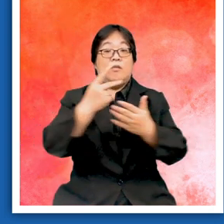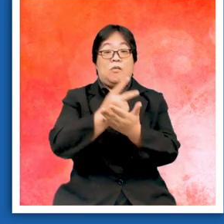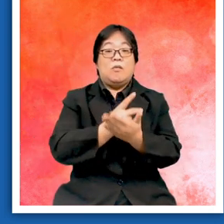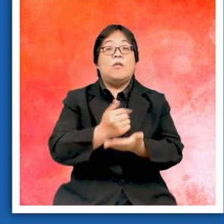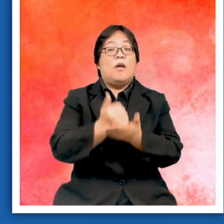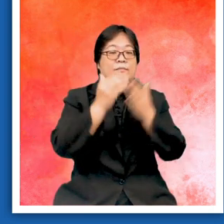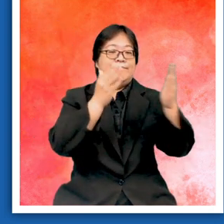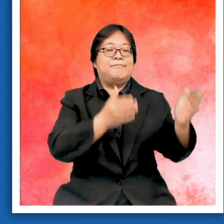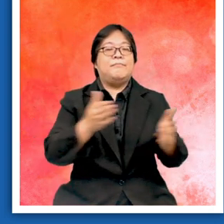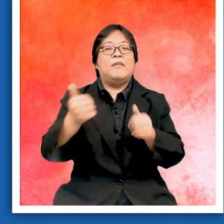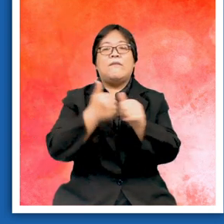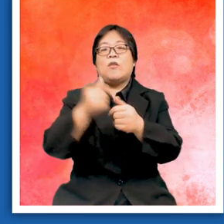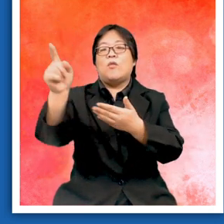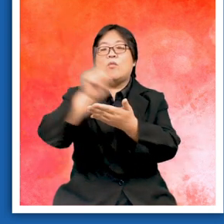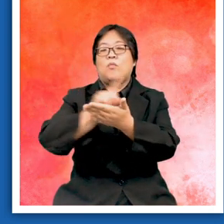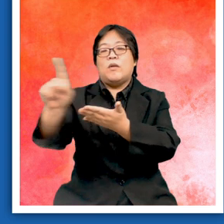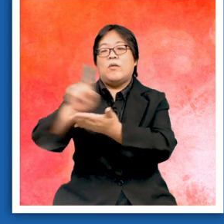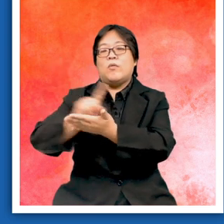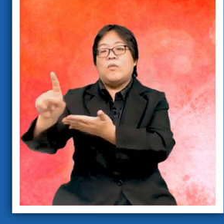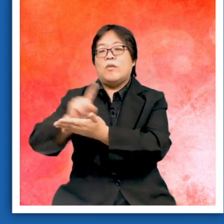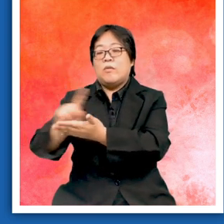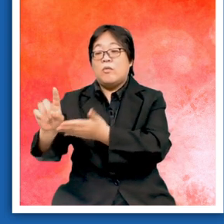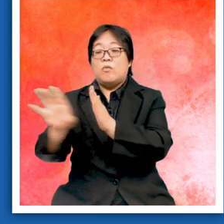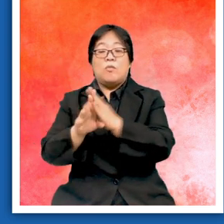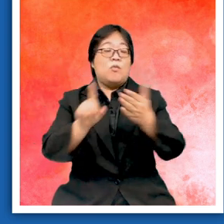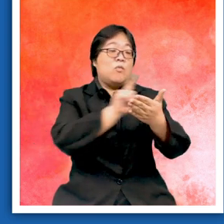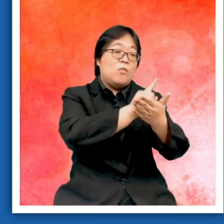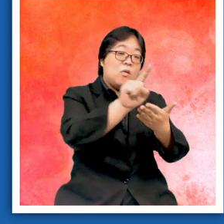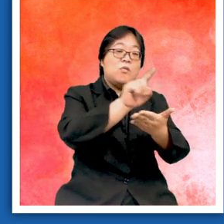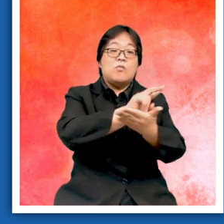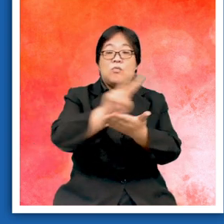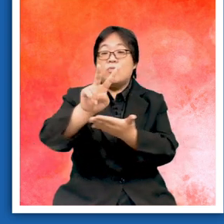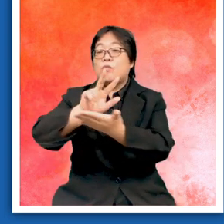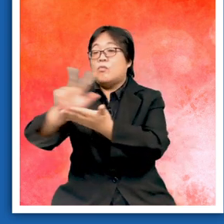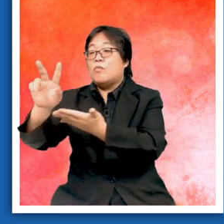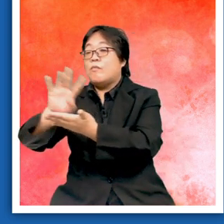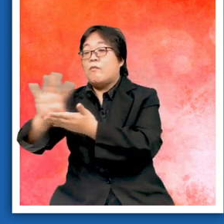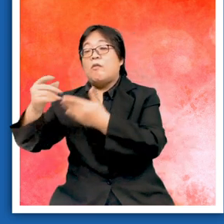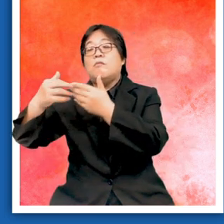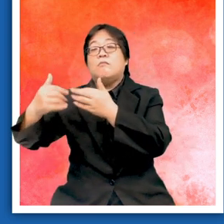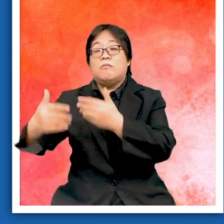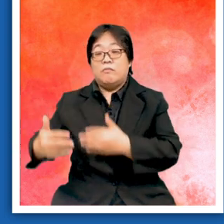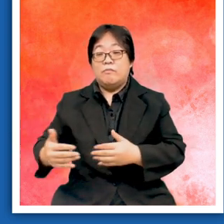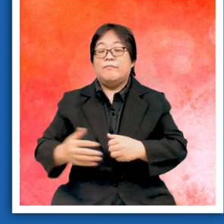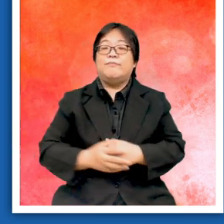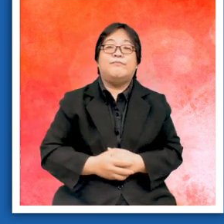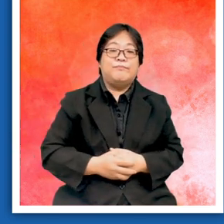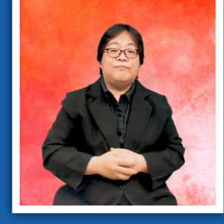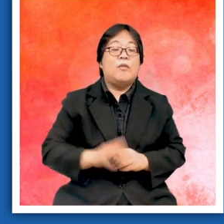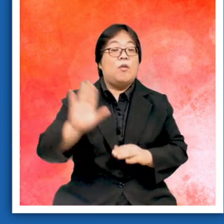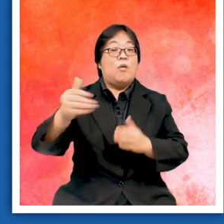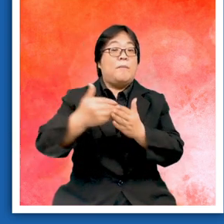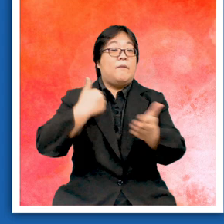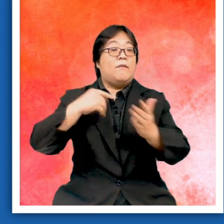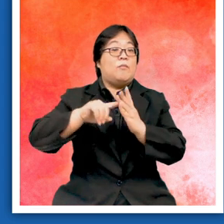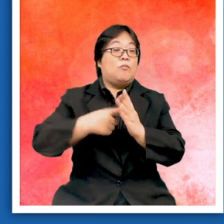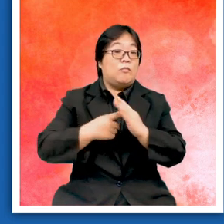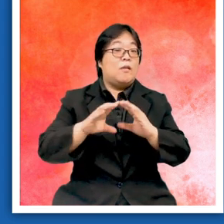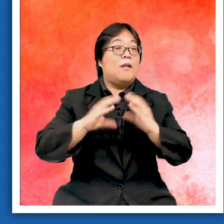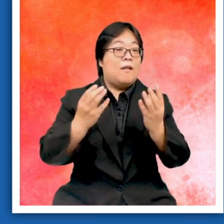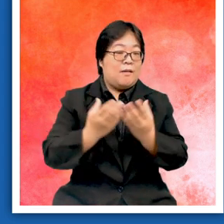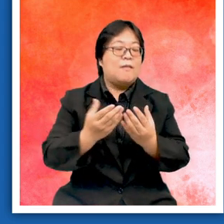arranged according to week. So you can see week one, week two, week three, and so on. So before starting the class, it